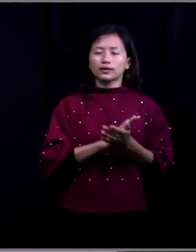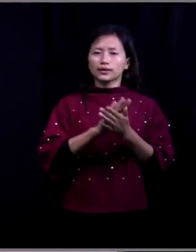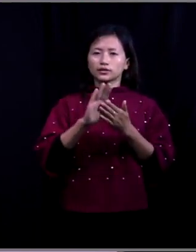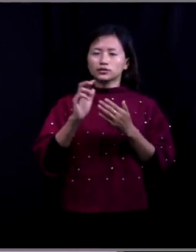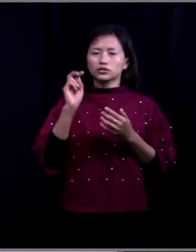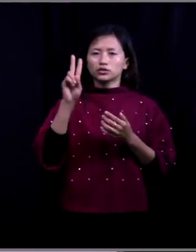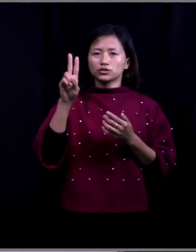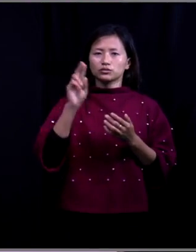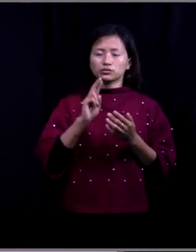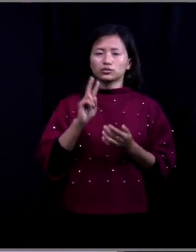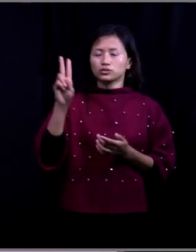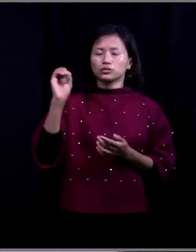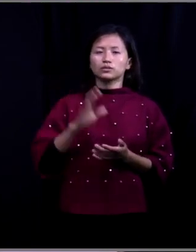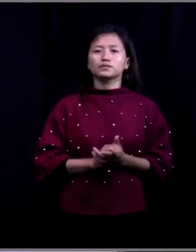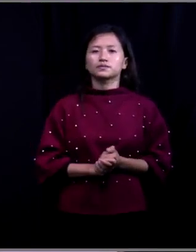H2O.